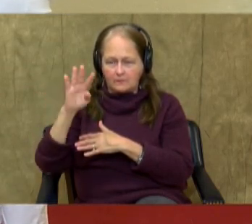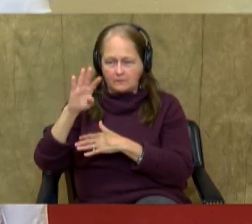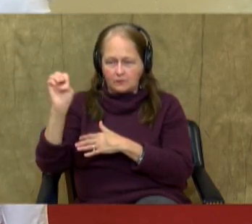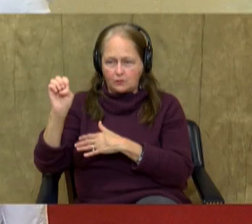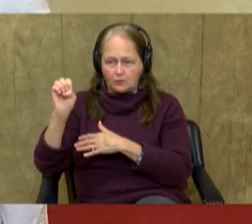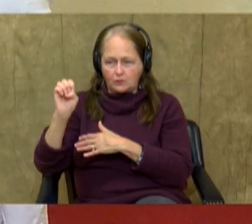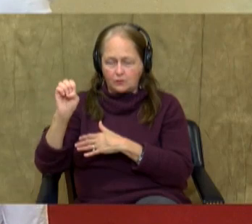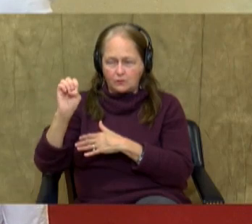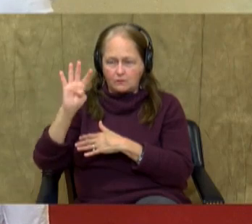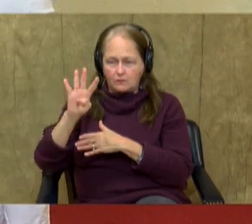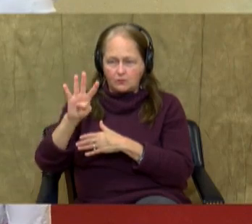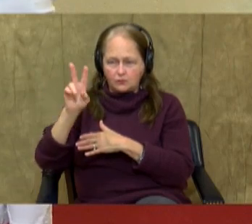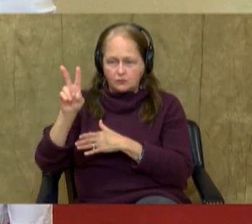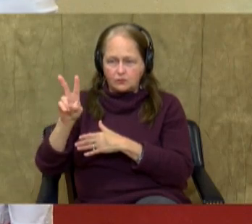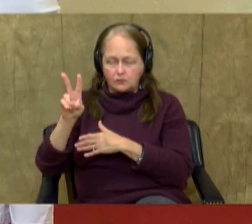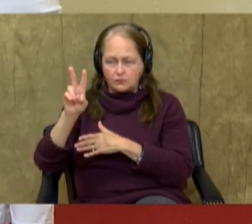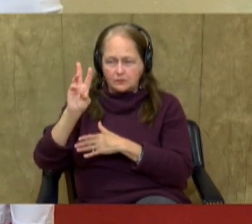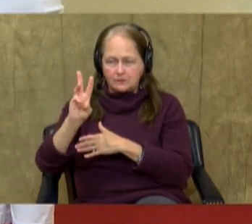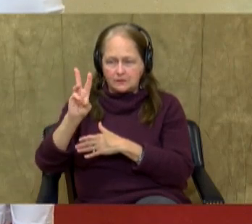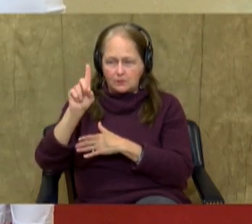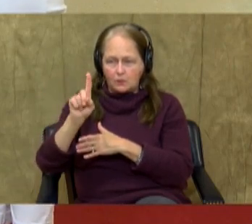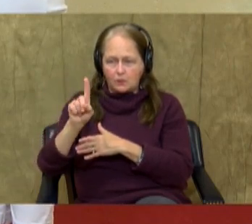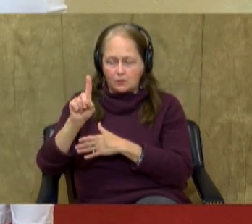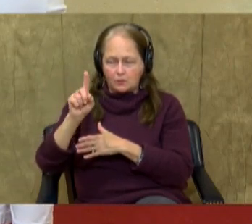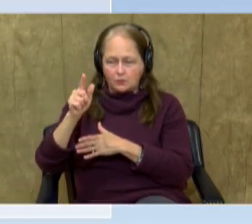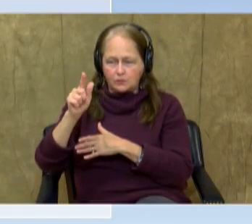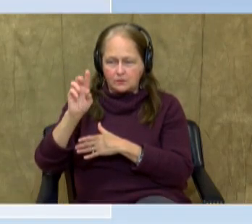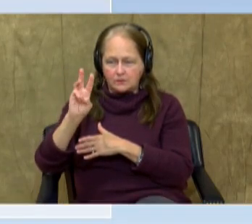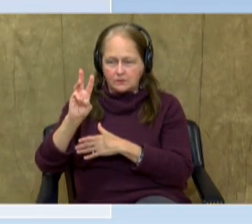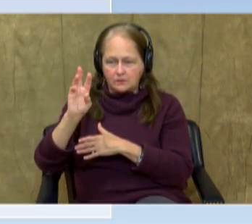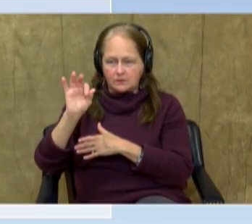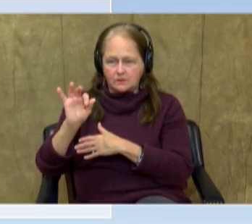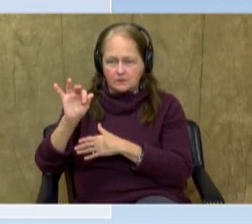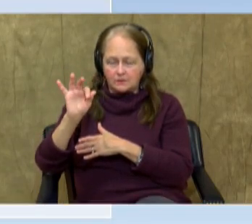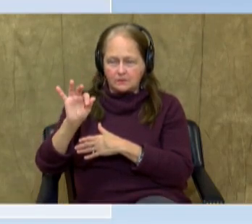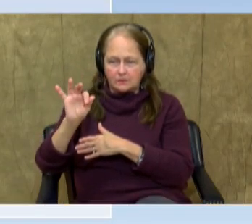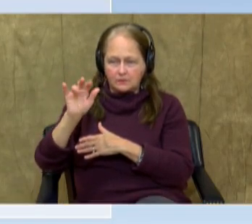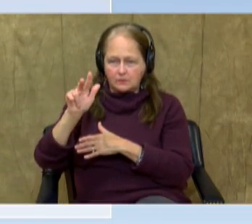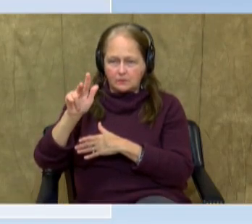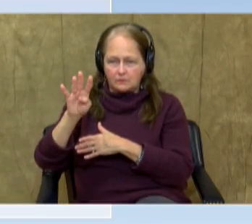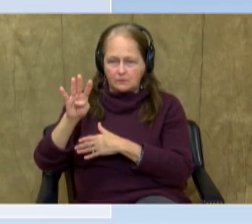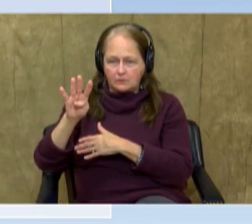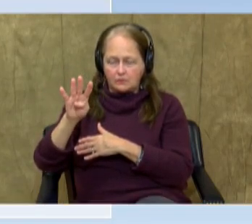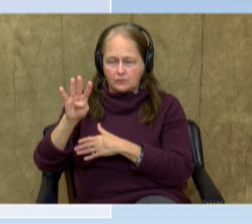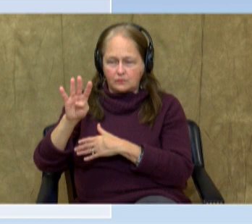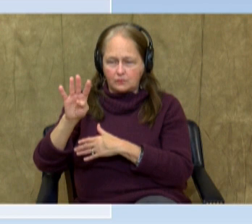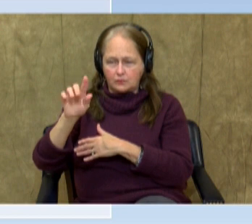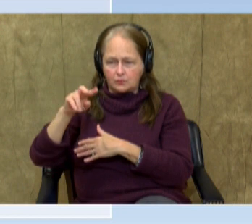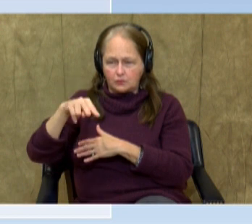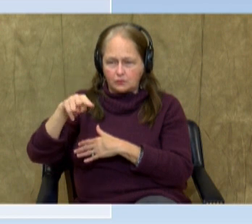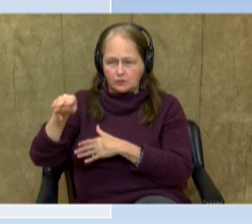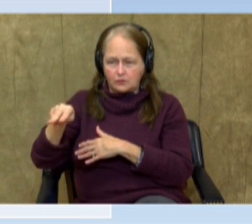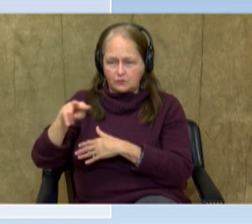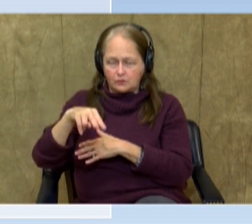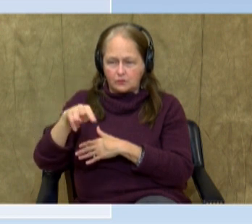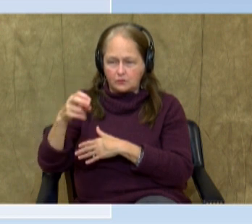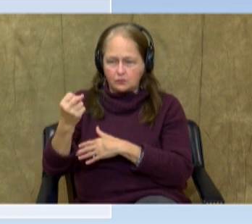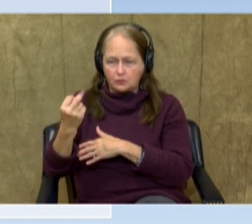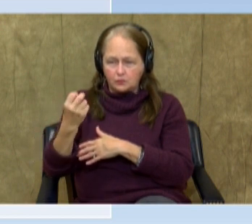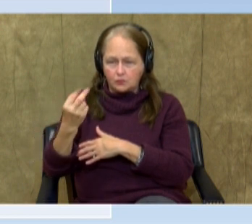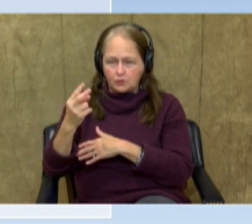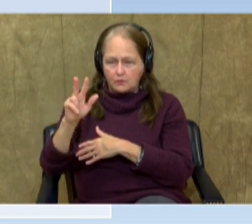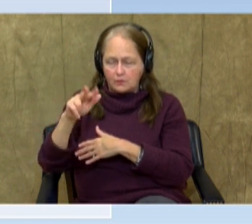40, 42, 61, 26, 19, 34, 13, 22,